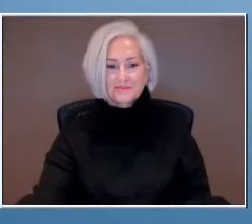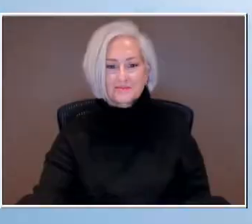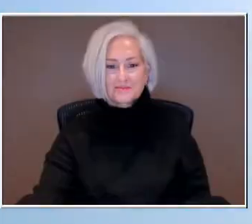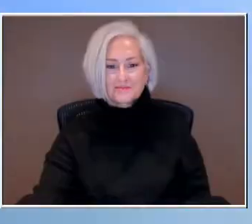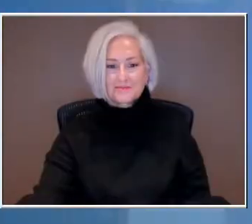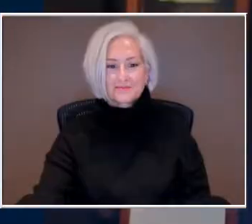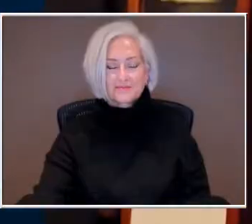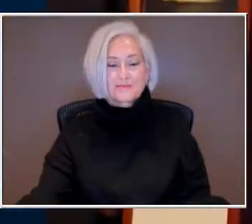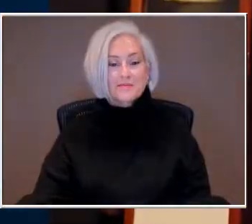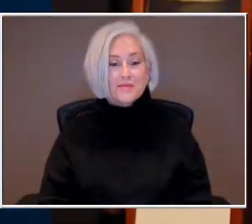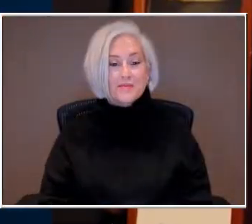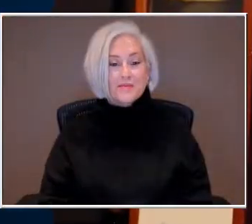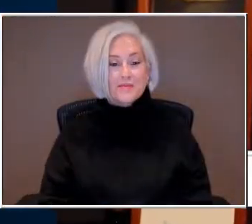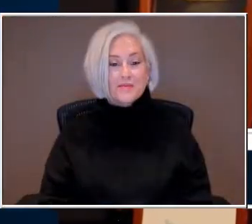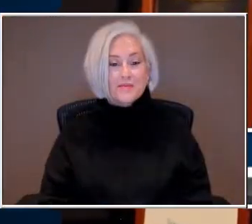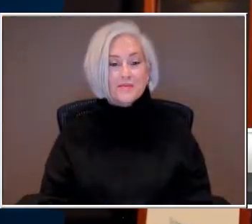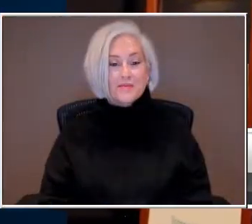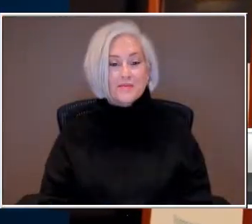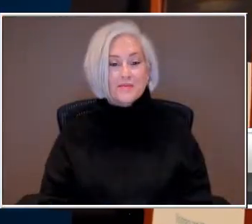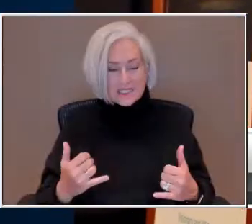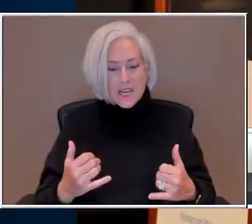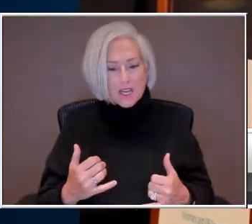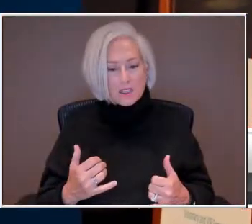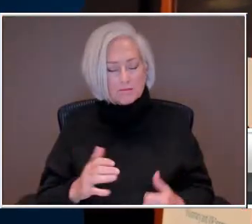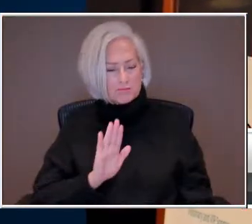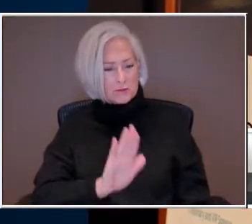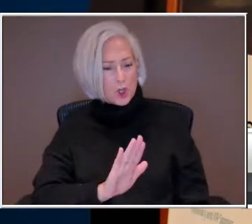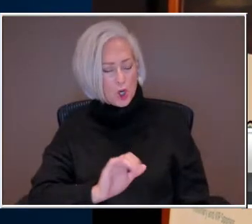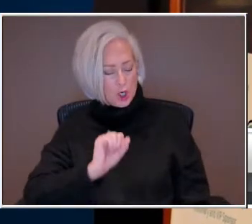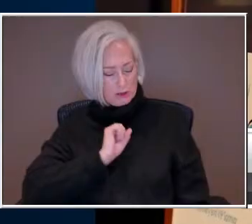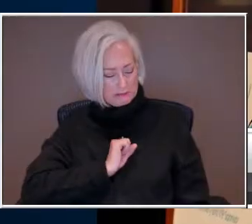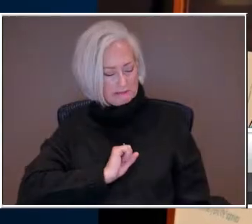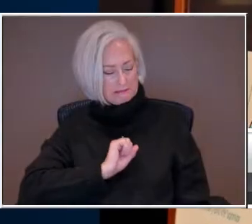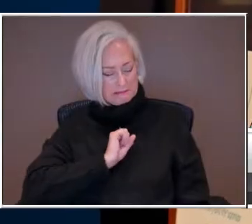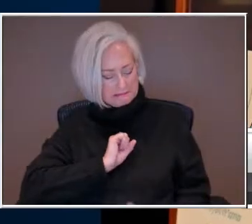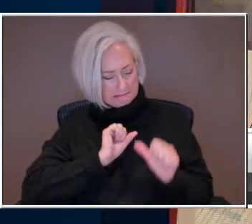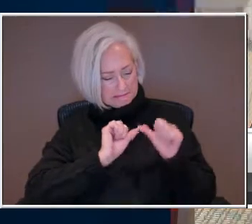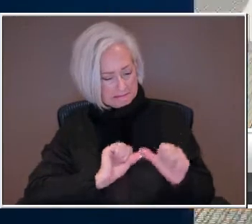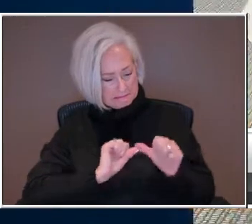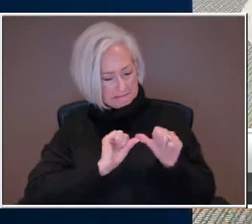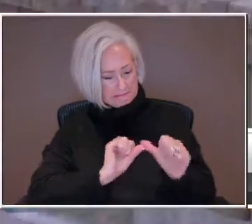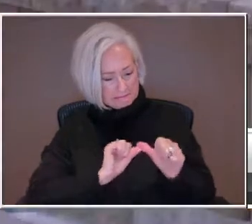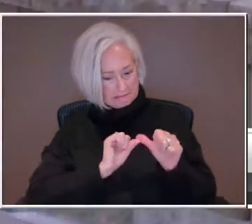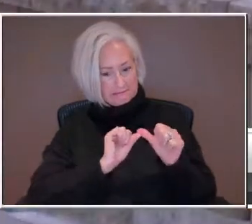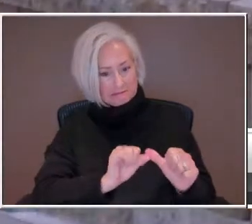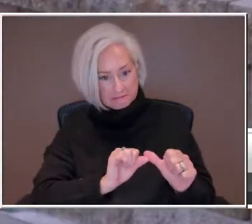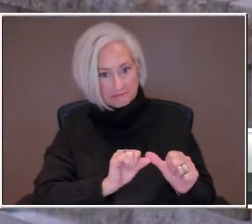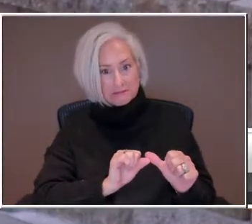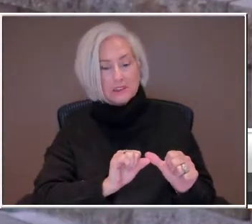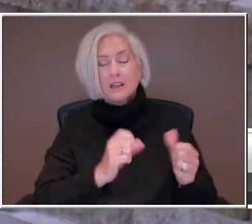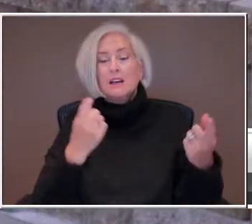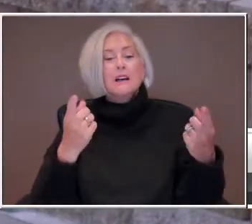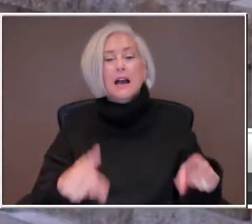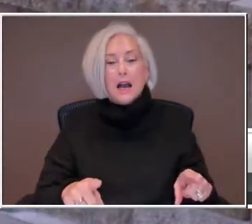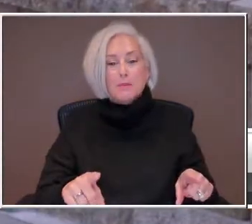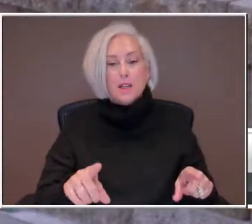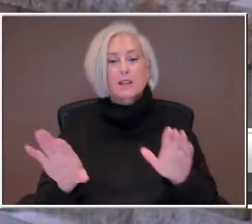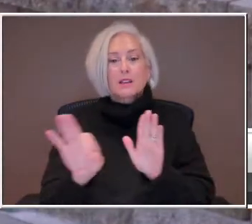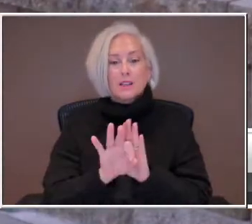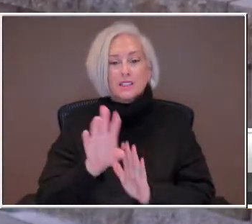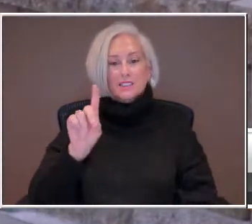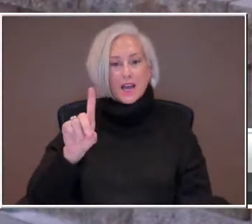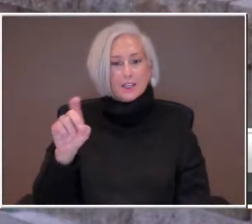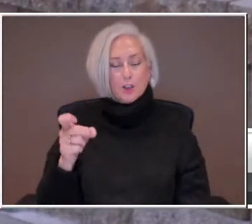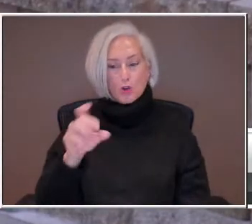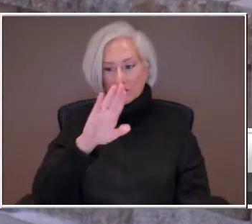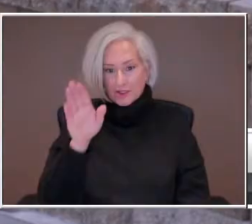Coming up today, a persistent cough led Jenny Johnson to a diagnosis she never expected. Oh, my daughter's crying, I'm